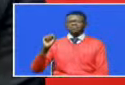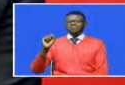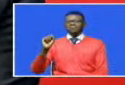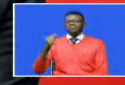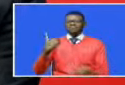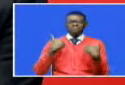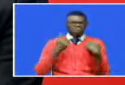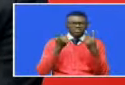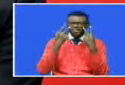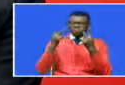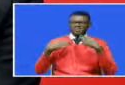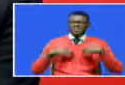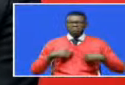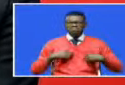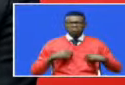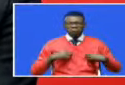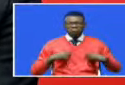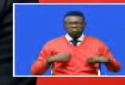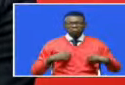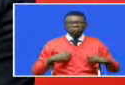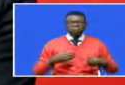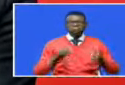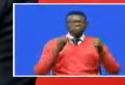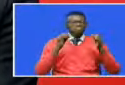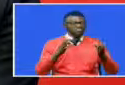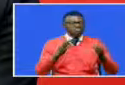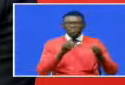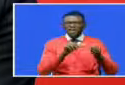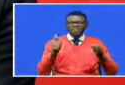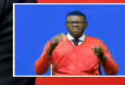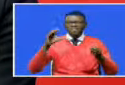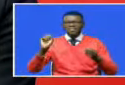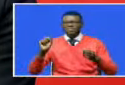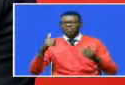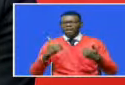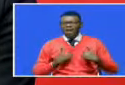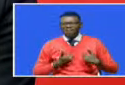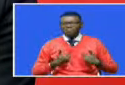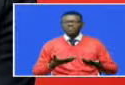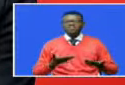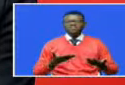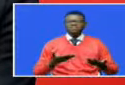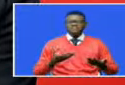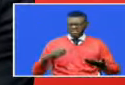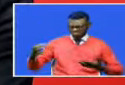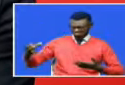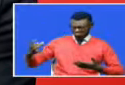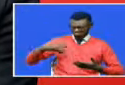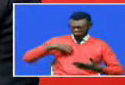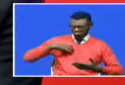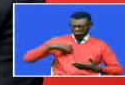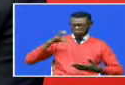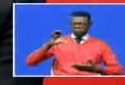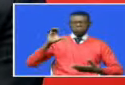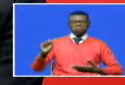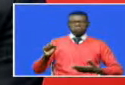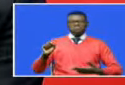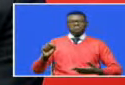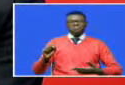I'm wondering if every cabinet secretary has the shirt labeled with their title and designation, like CS Lance and